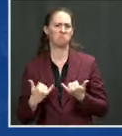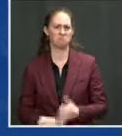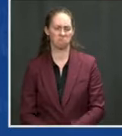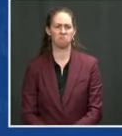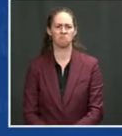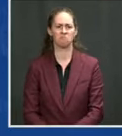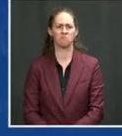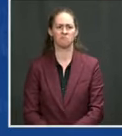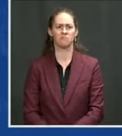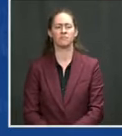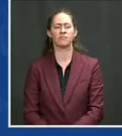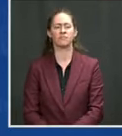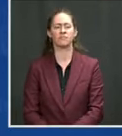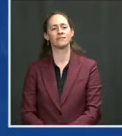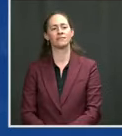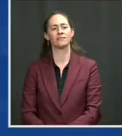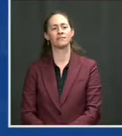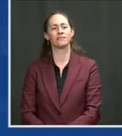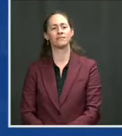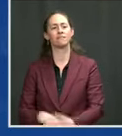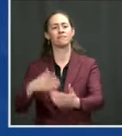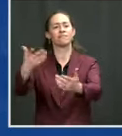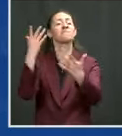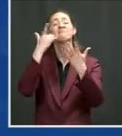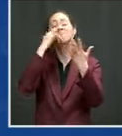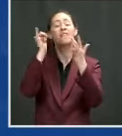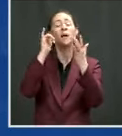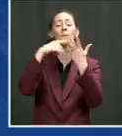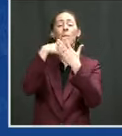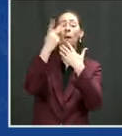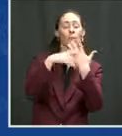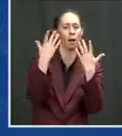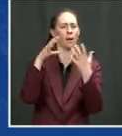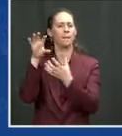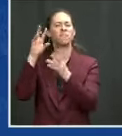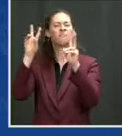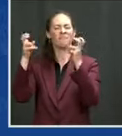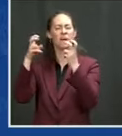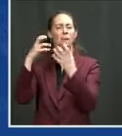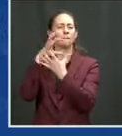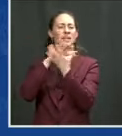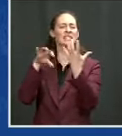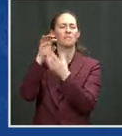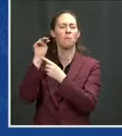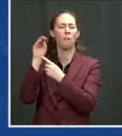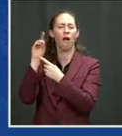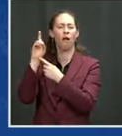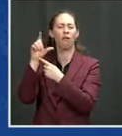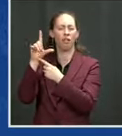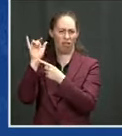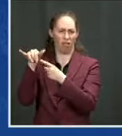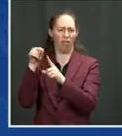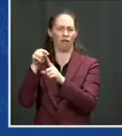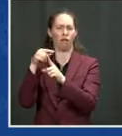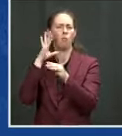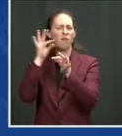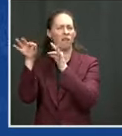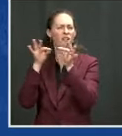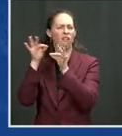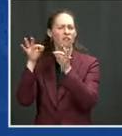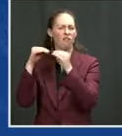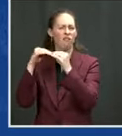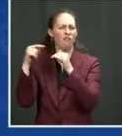But our program was basically mass vaccination sites, did about a million shots, but we also had regional collaboratives with local boards of health